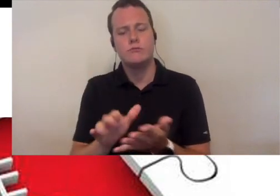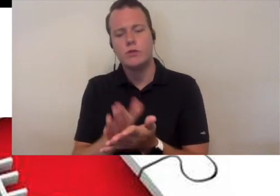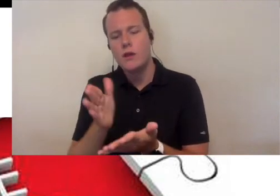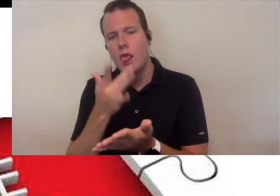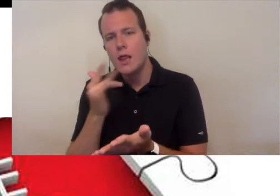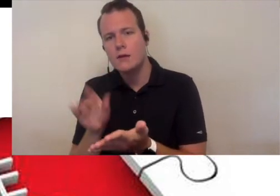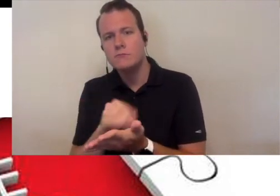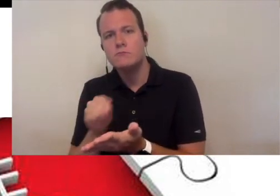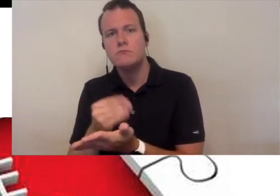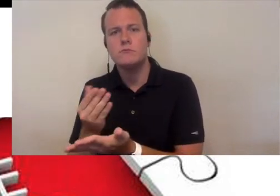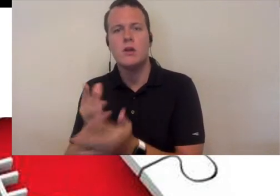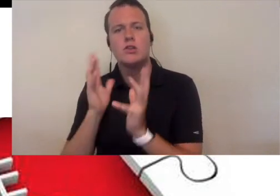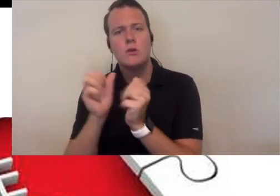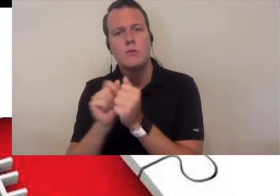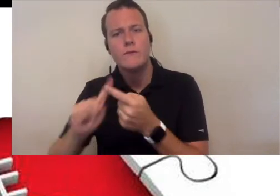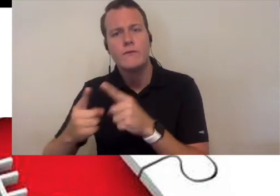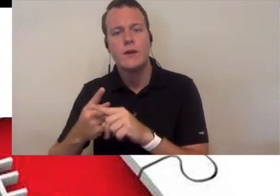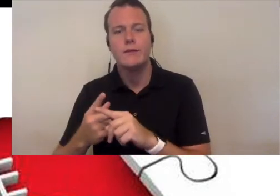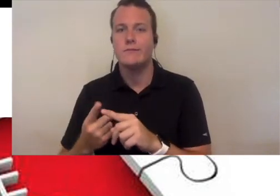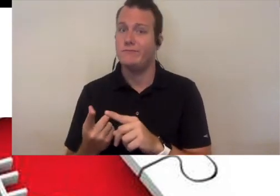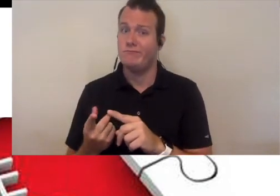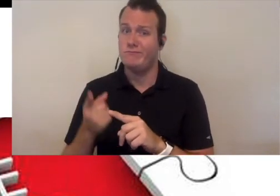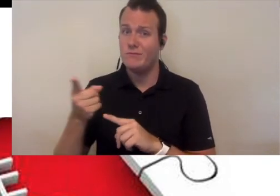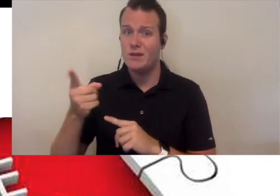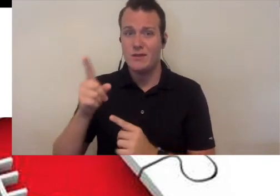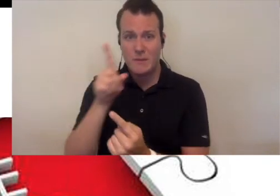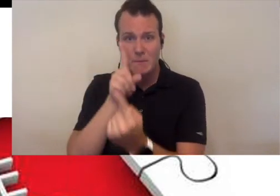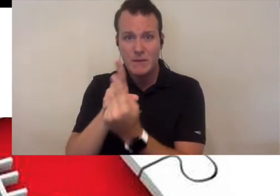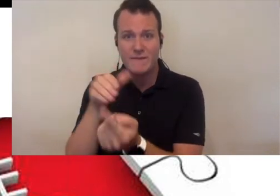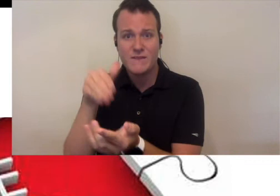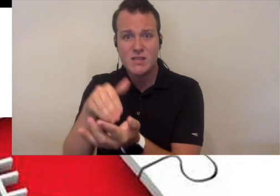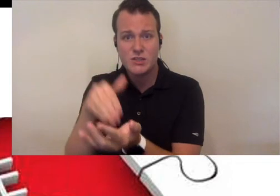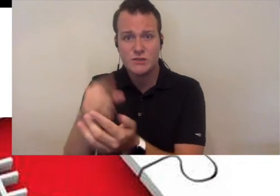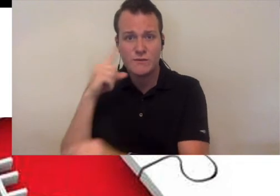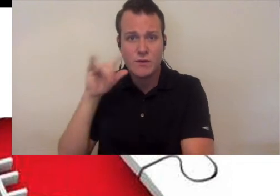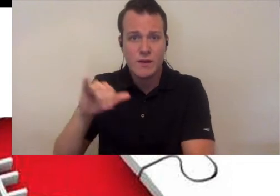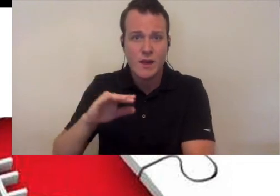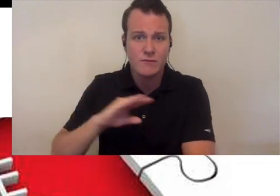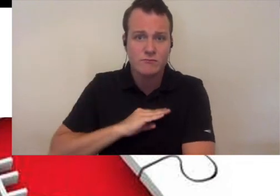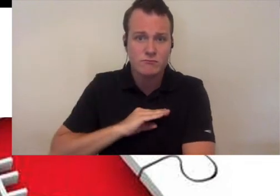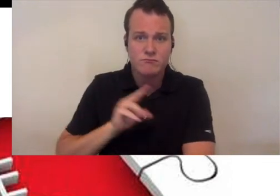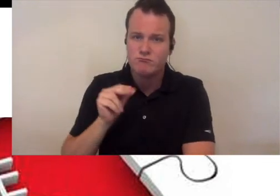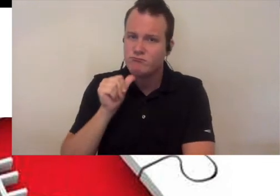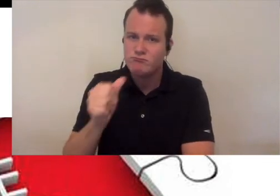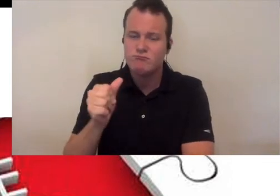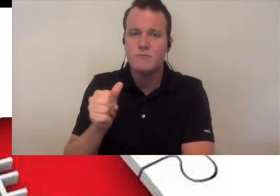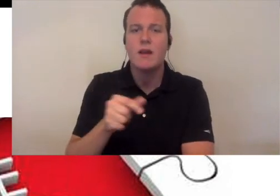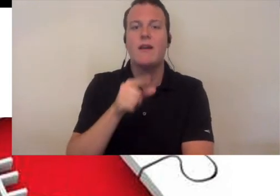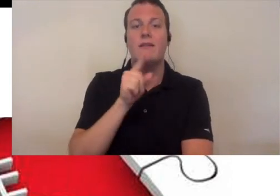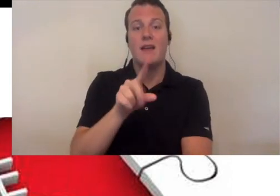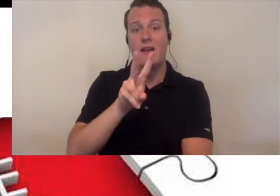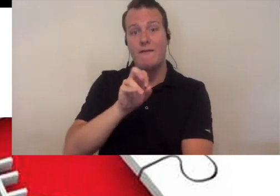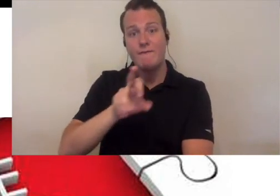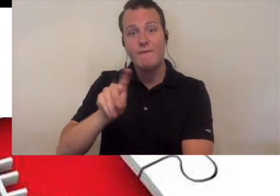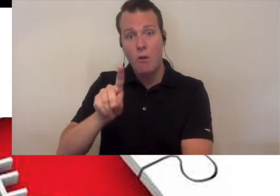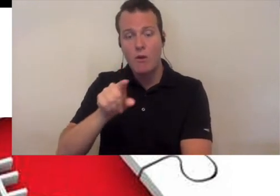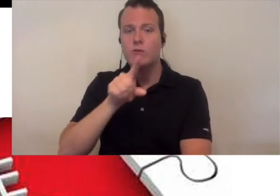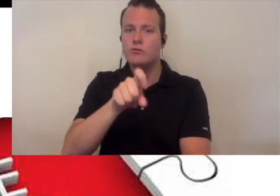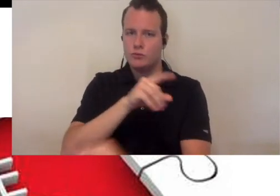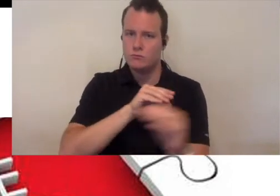what they go to their physician for. You want to be able to fill that void, and you want to be reliable for those